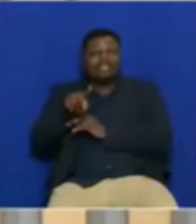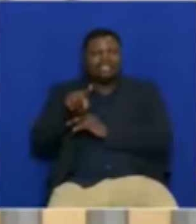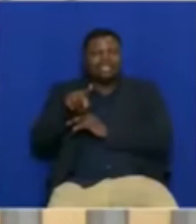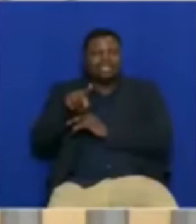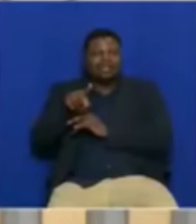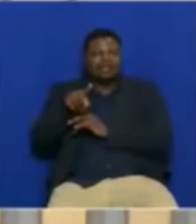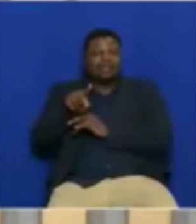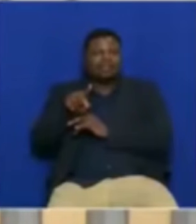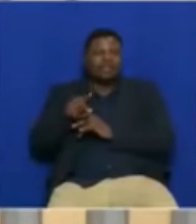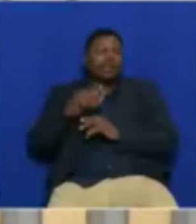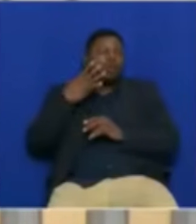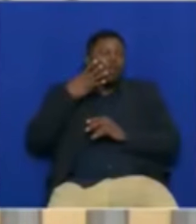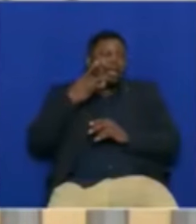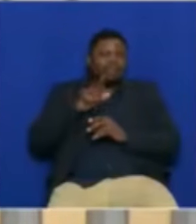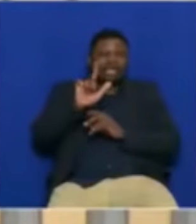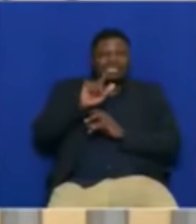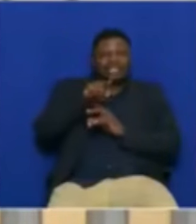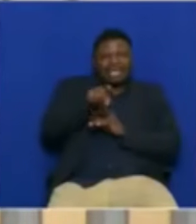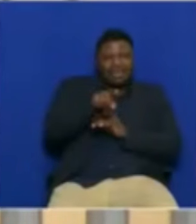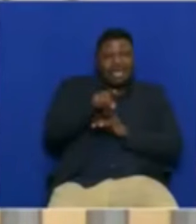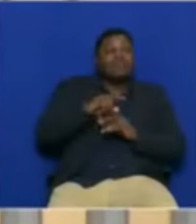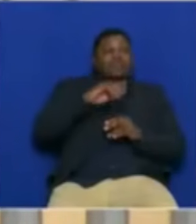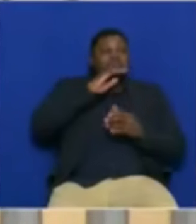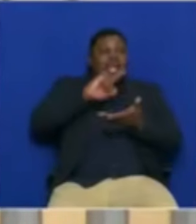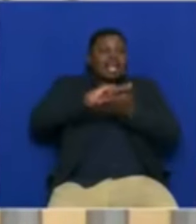taken. So here,